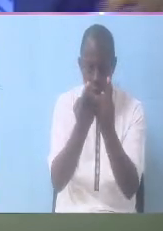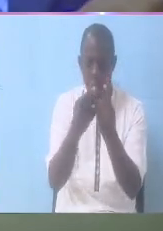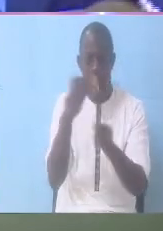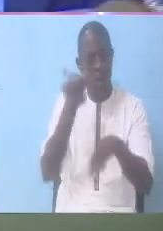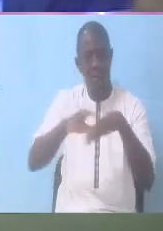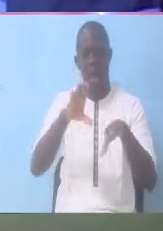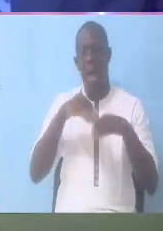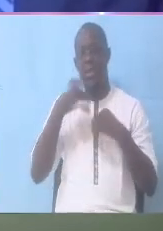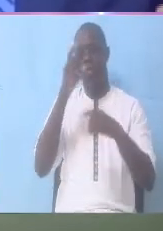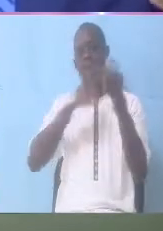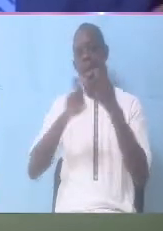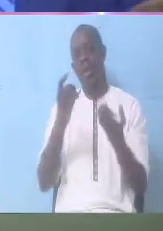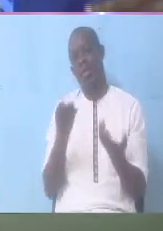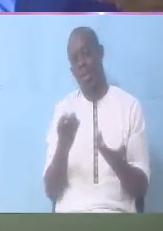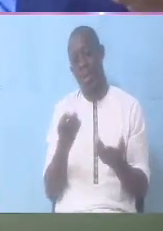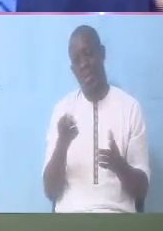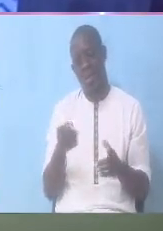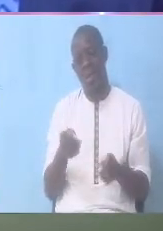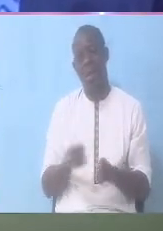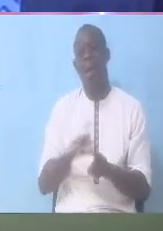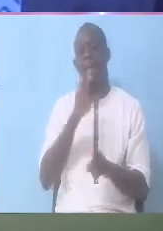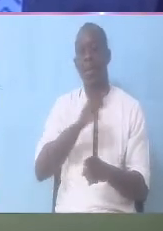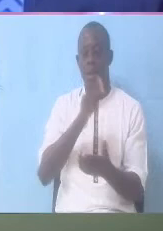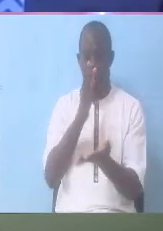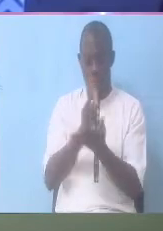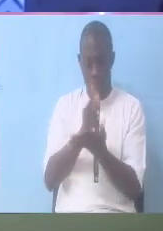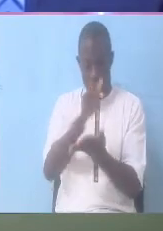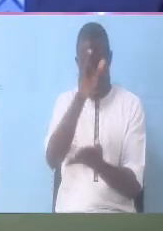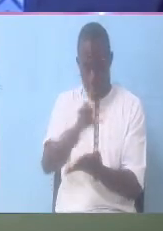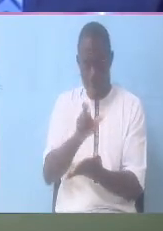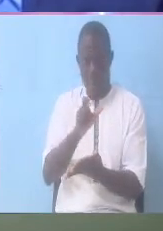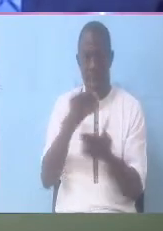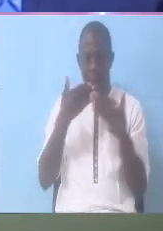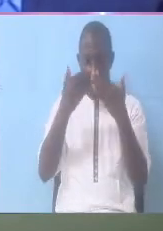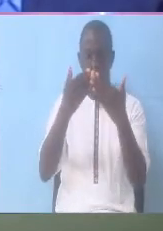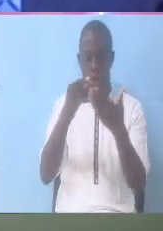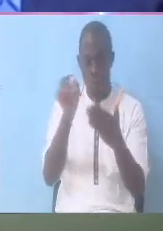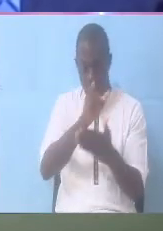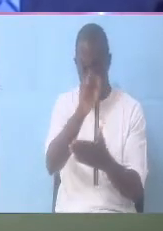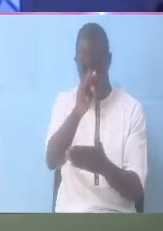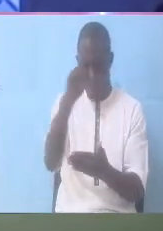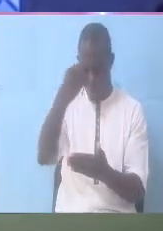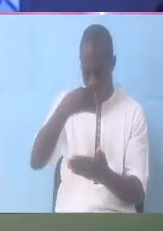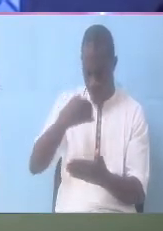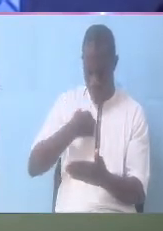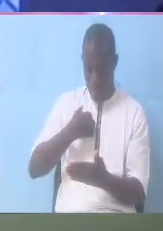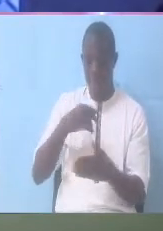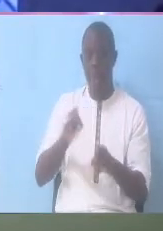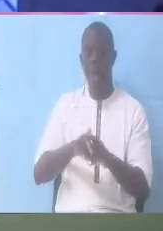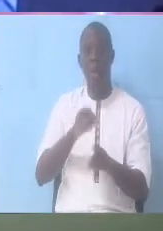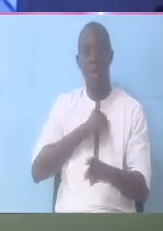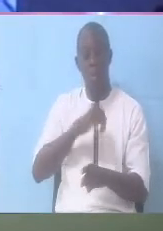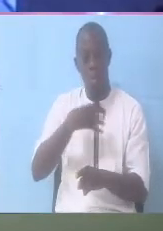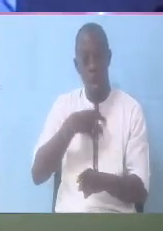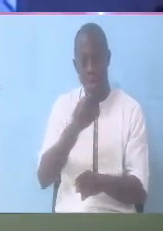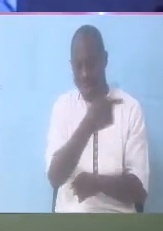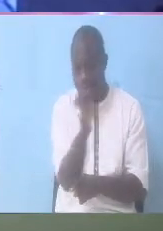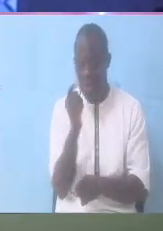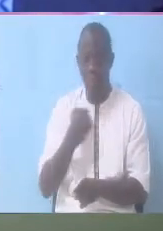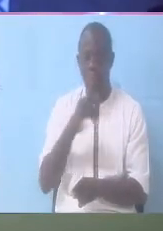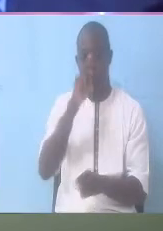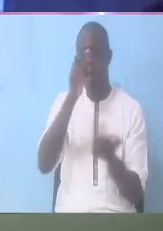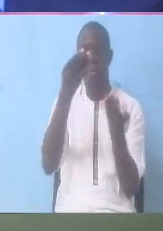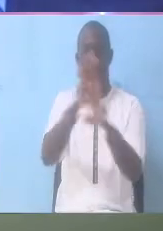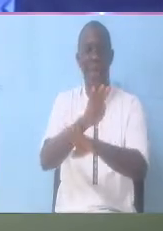know. Mr. Witness, the information you gave me was that he wanted these people to